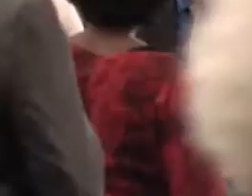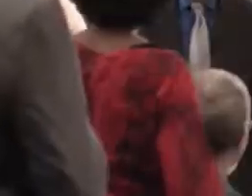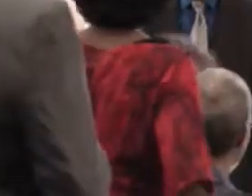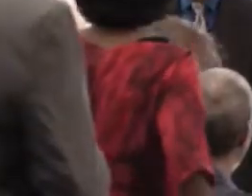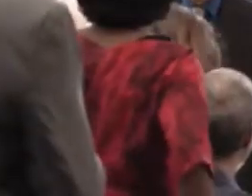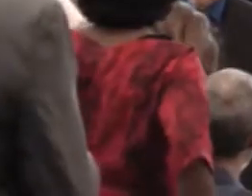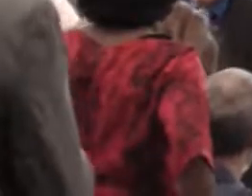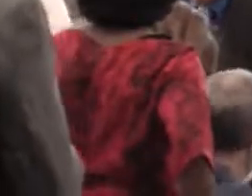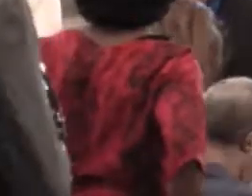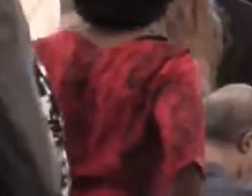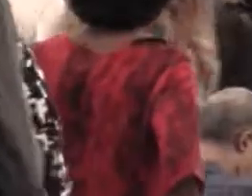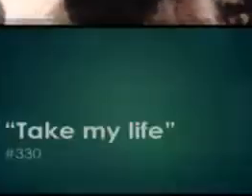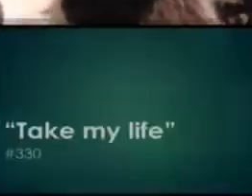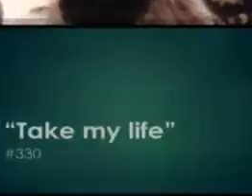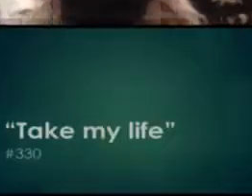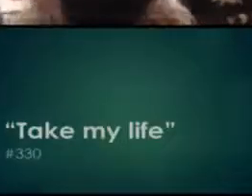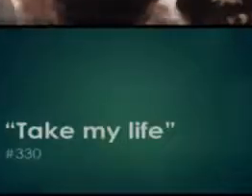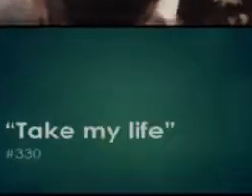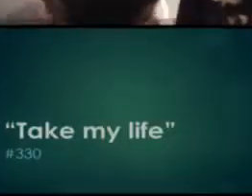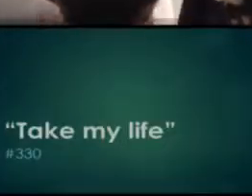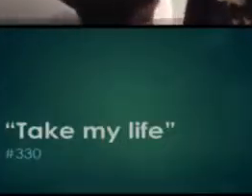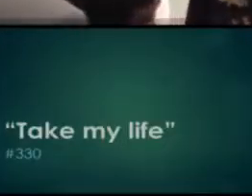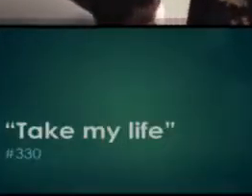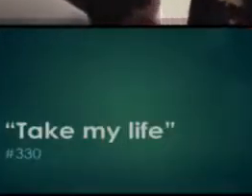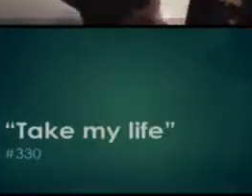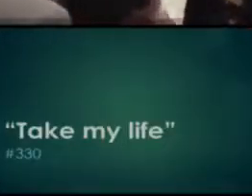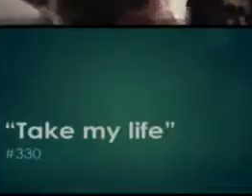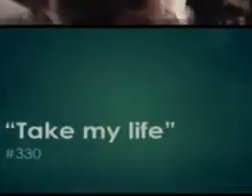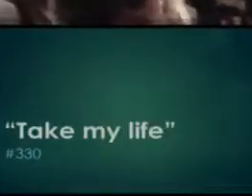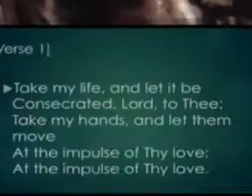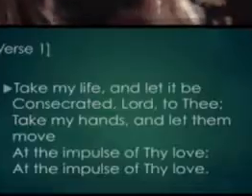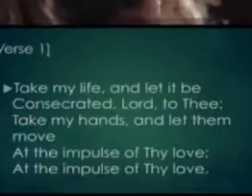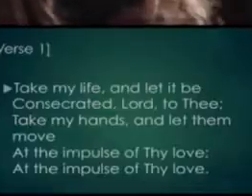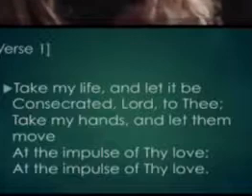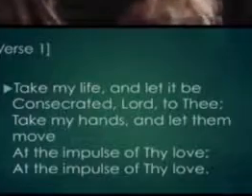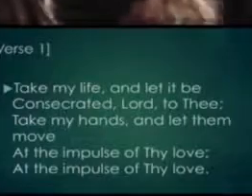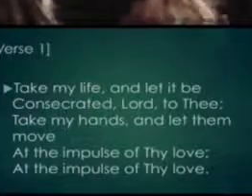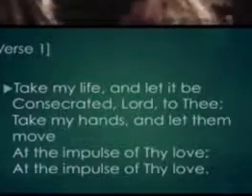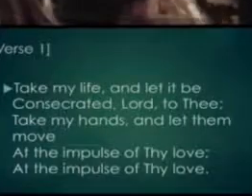take my life and let it be consecrated, Lord, to Thee.